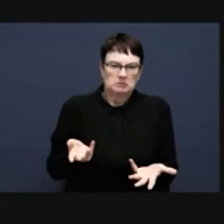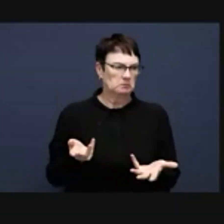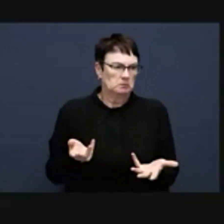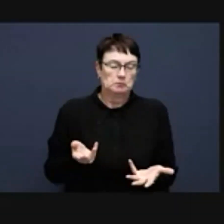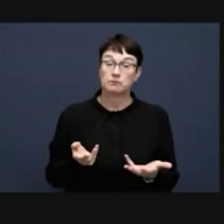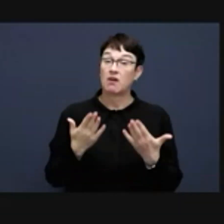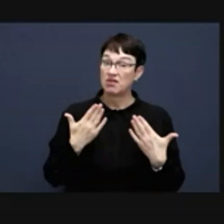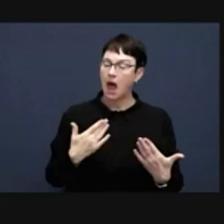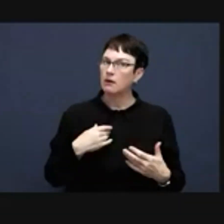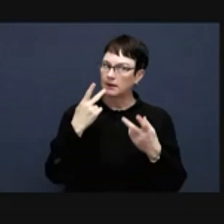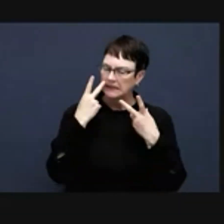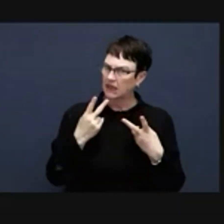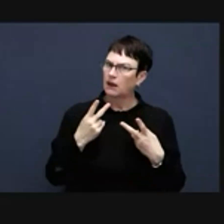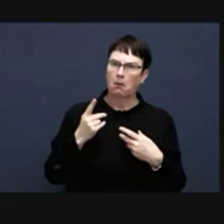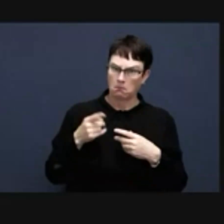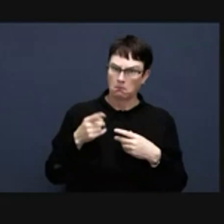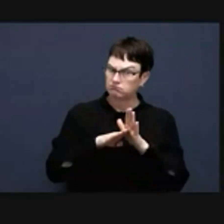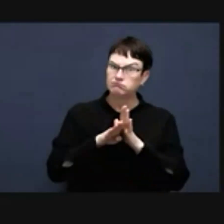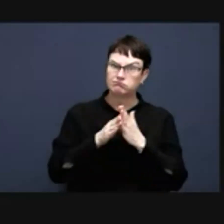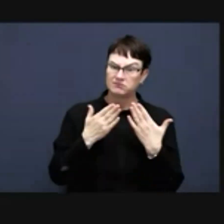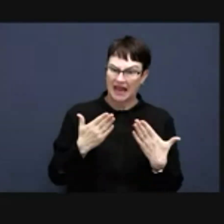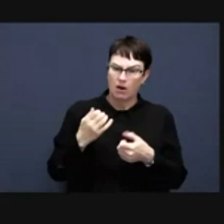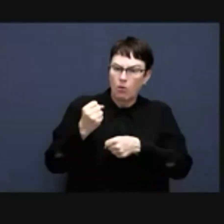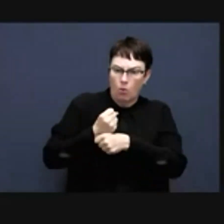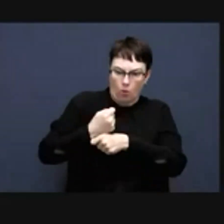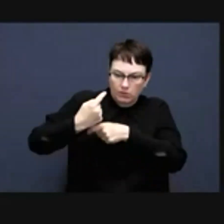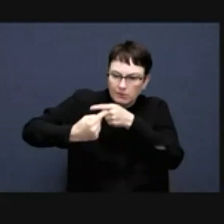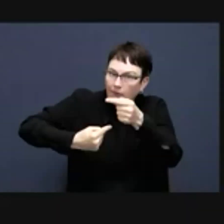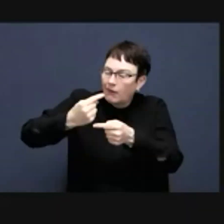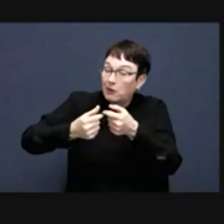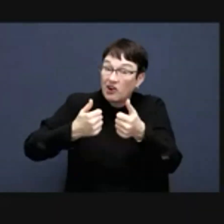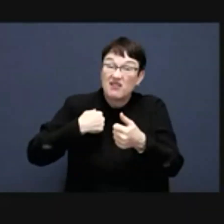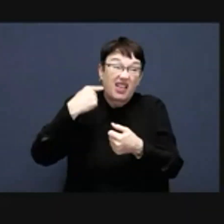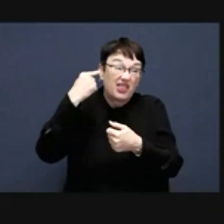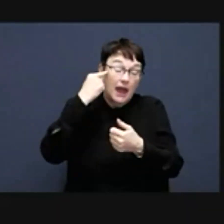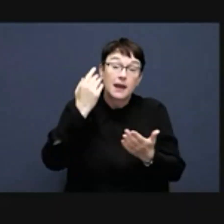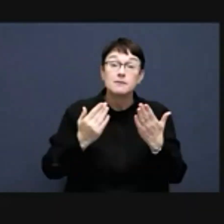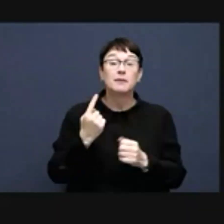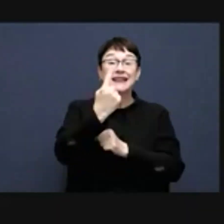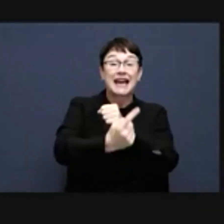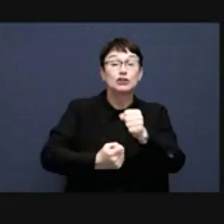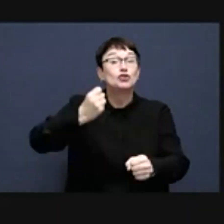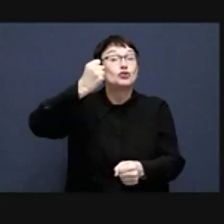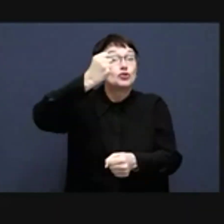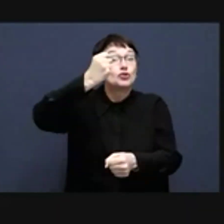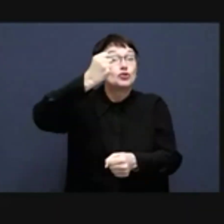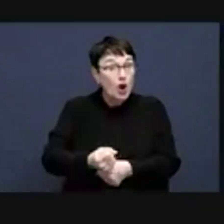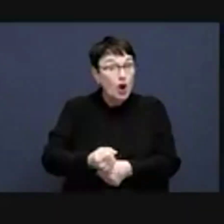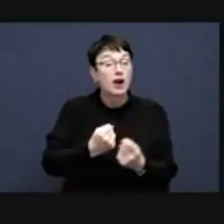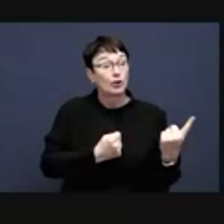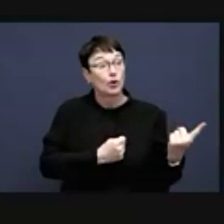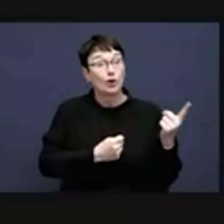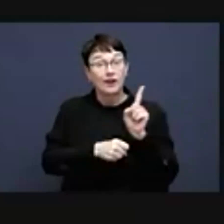lot of movement really. So I think when we meet next year, your keynote may even be more positive than this